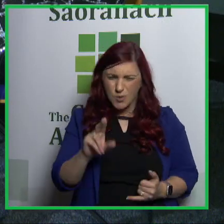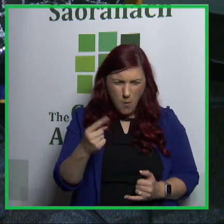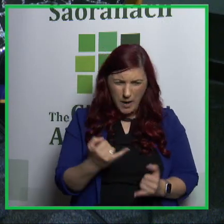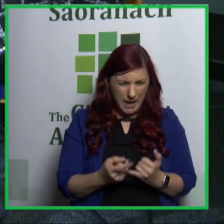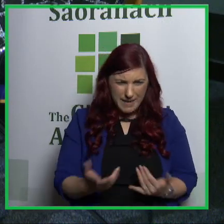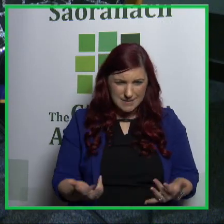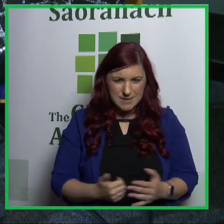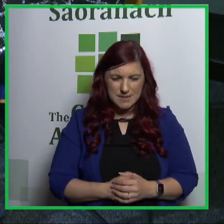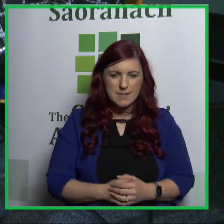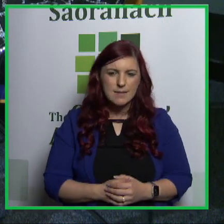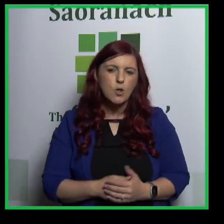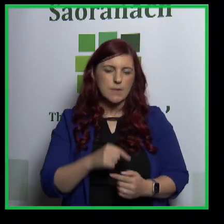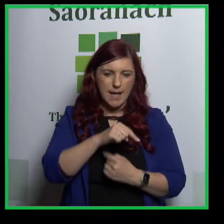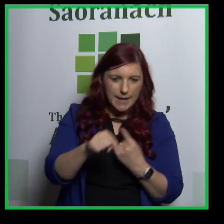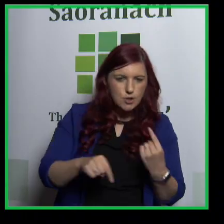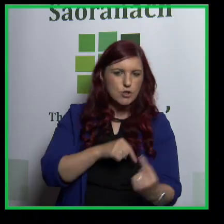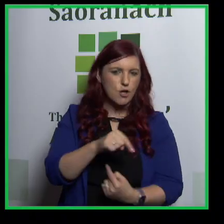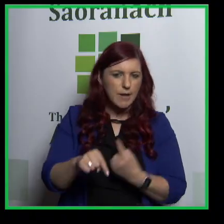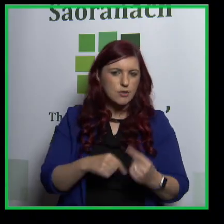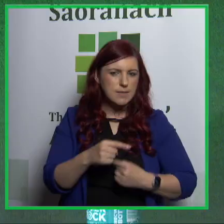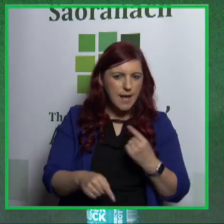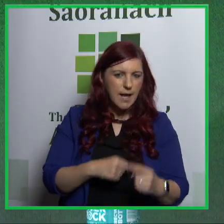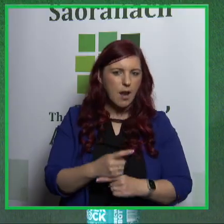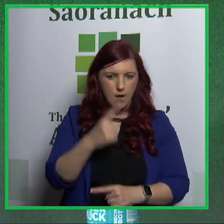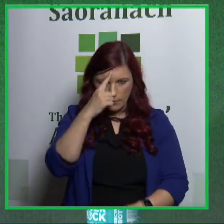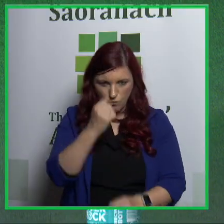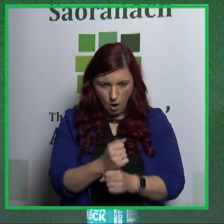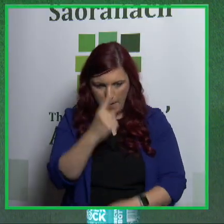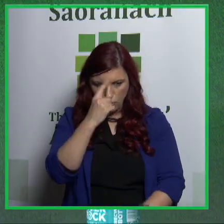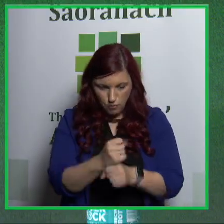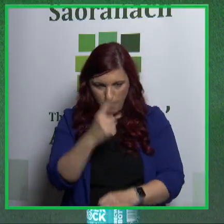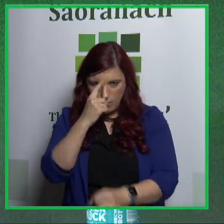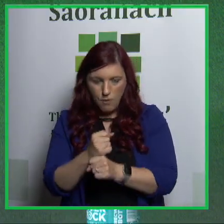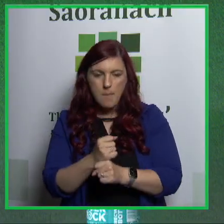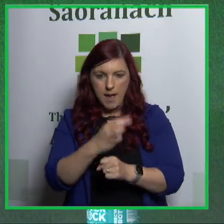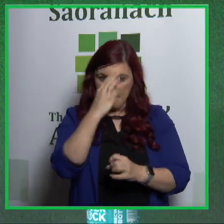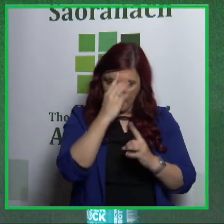that intergenerational cycle of trauma? It's trauma, mental health,